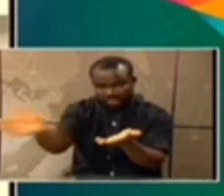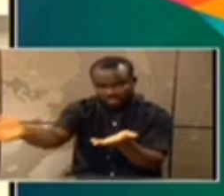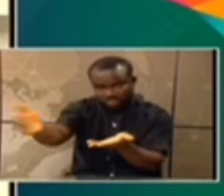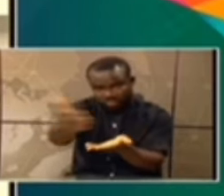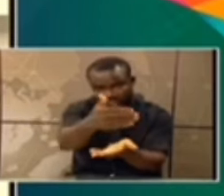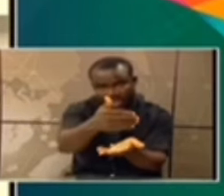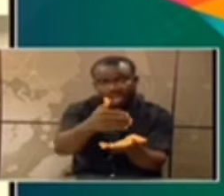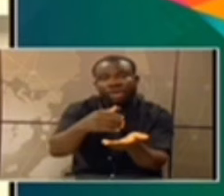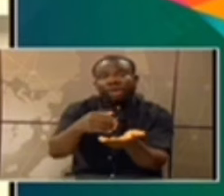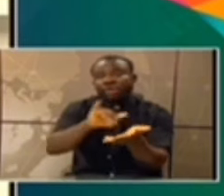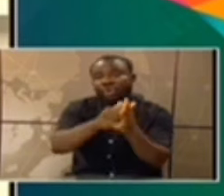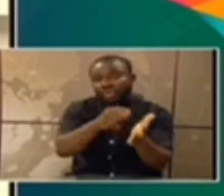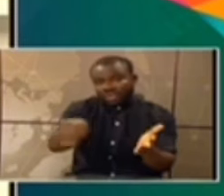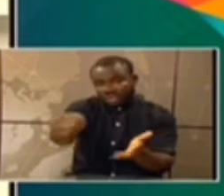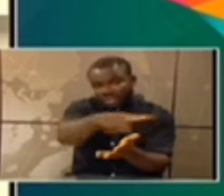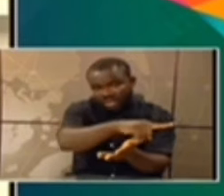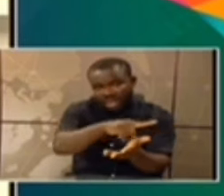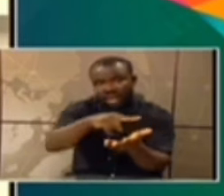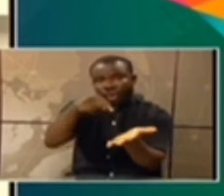isu. So musika ndi akemu no mumfa mra.